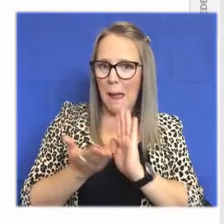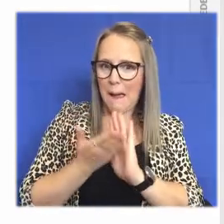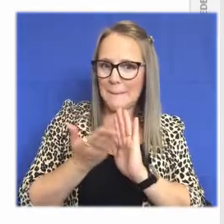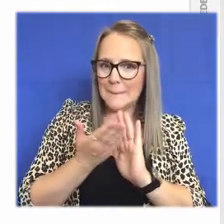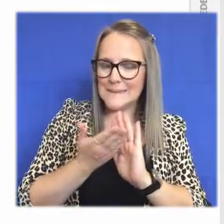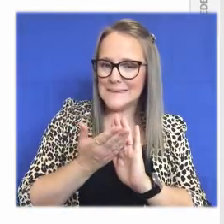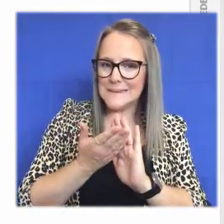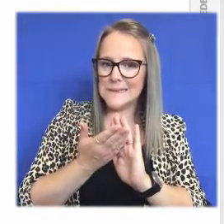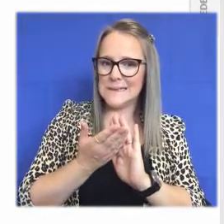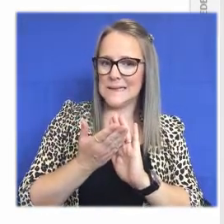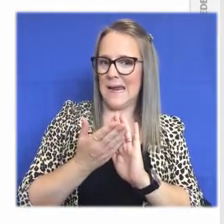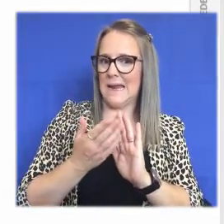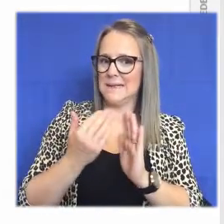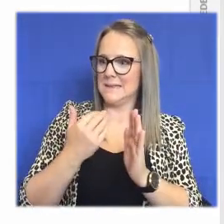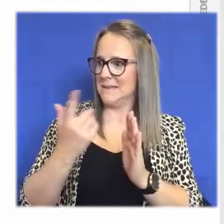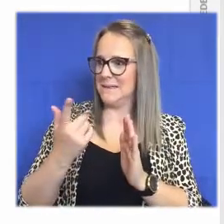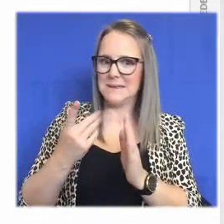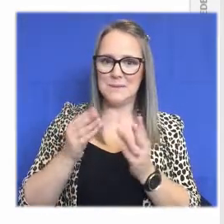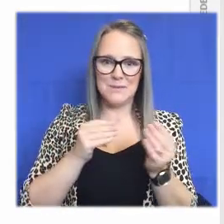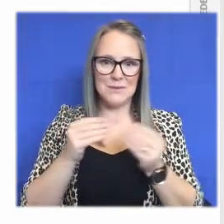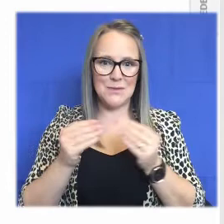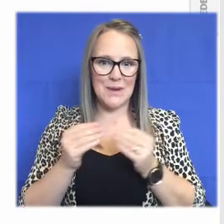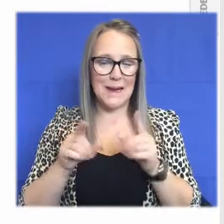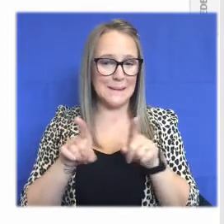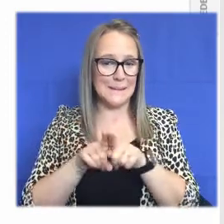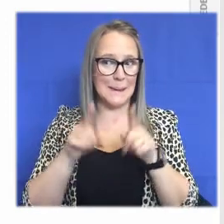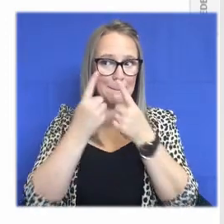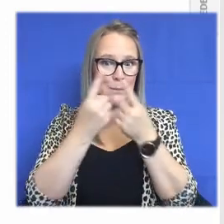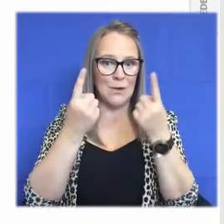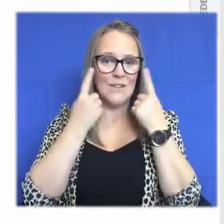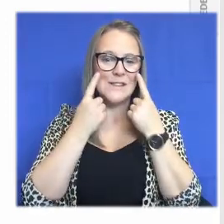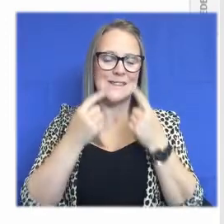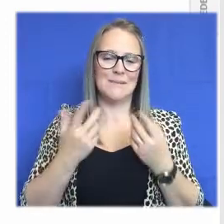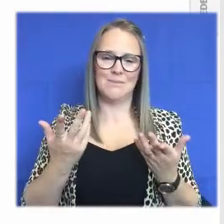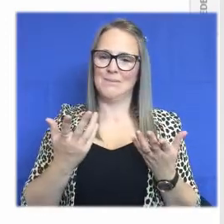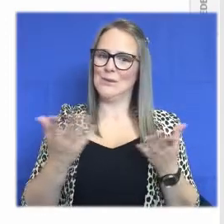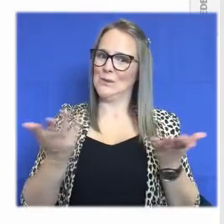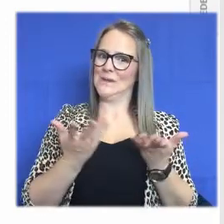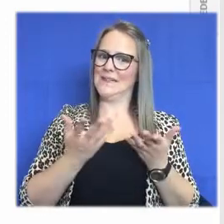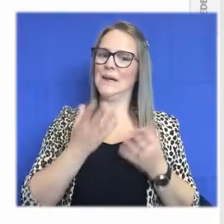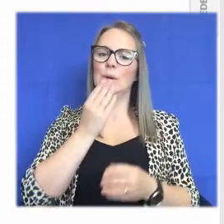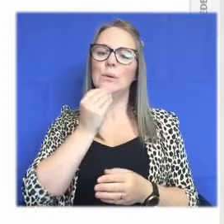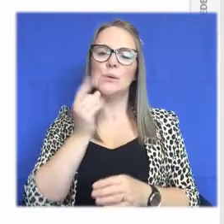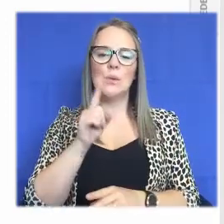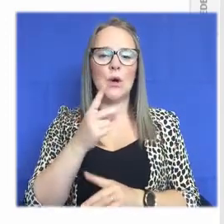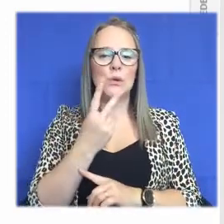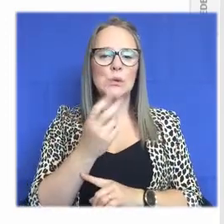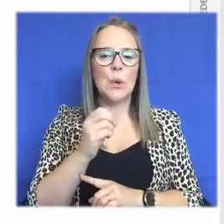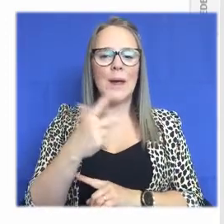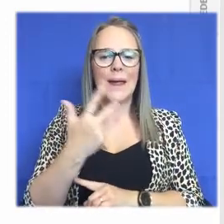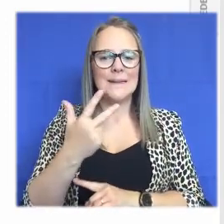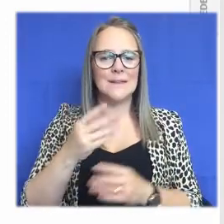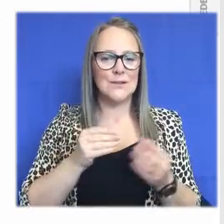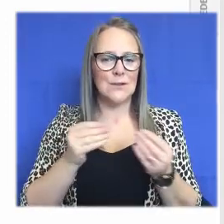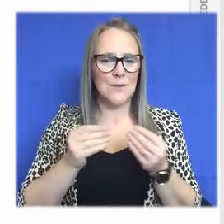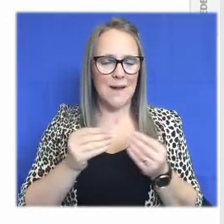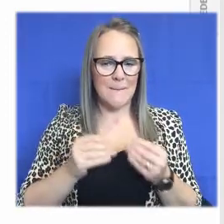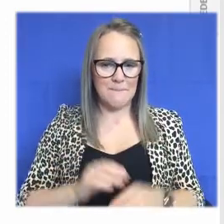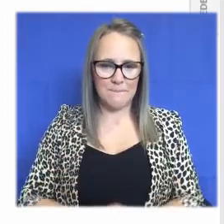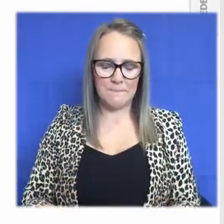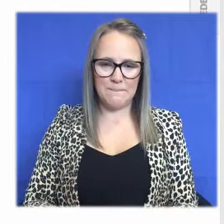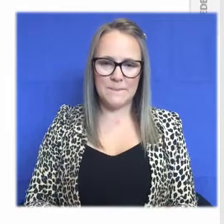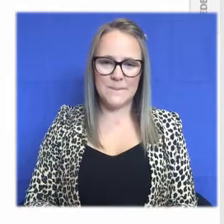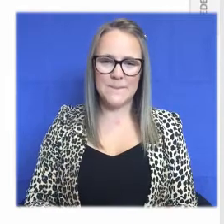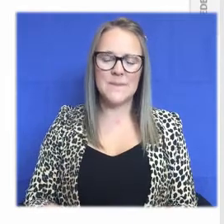recent version, the same that the university has. So the one I'll be talking you through today will be 2018.